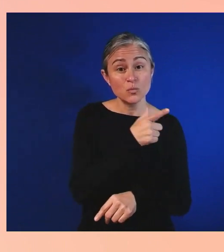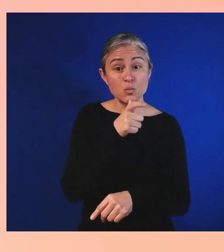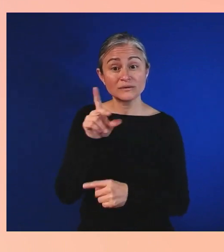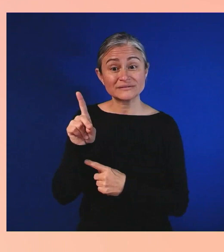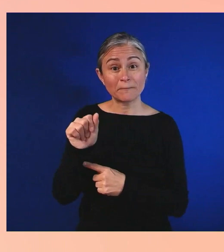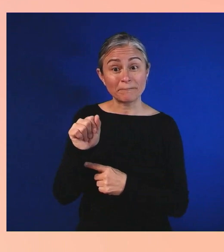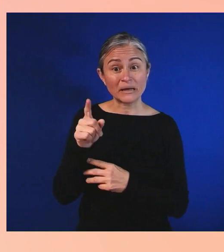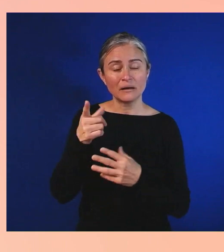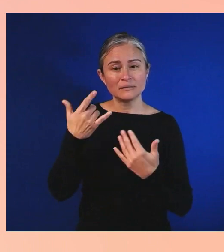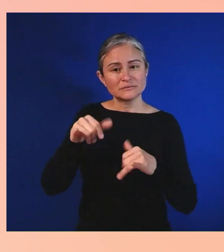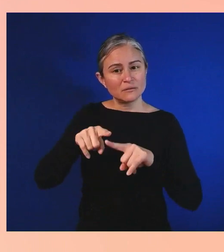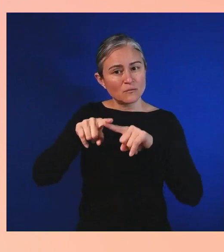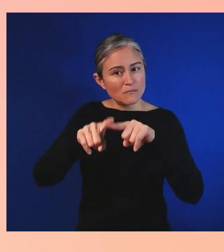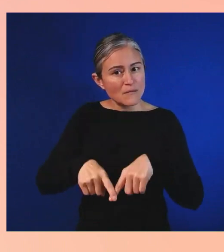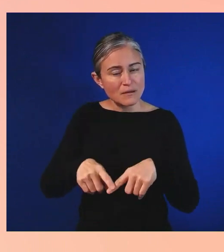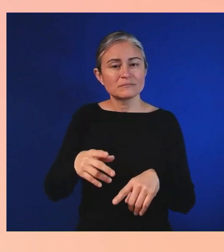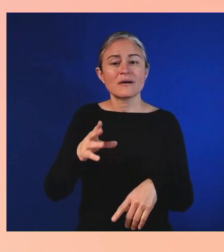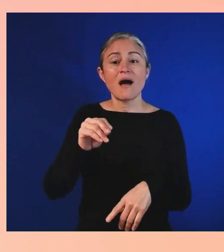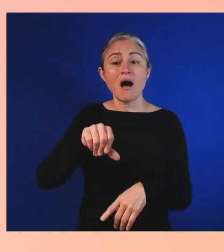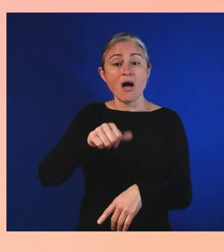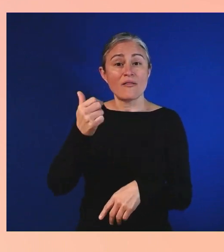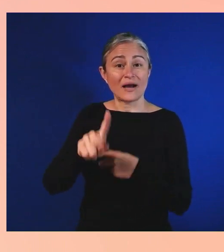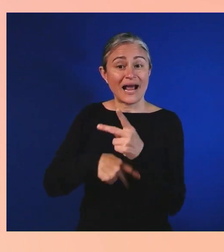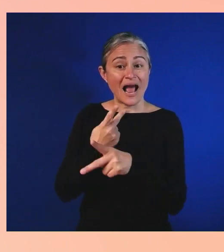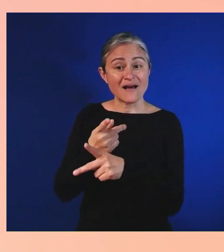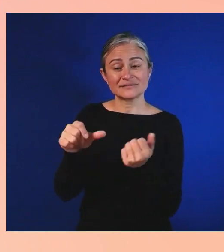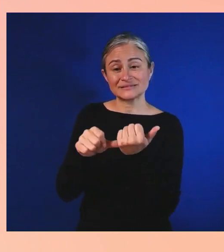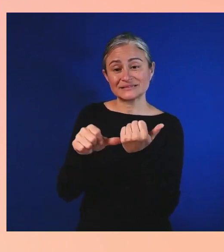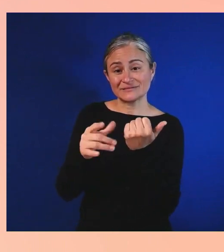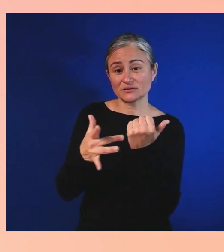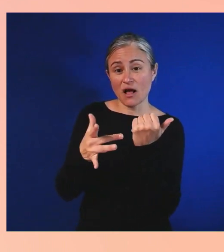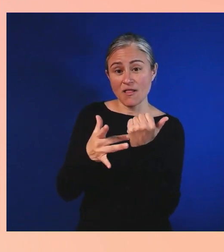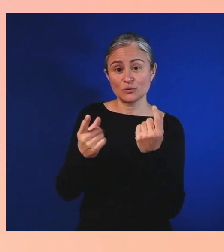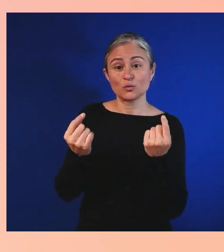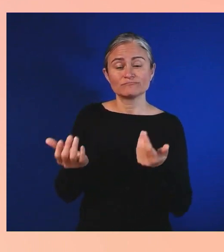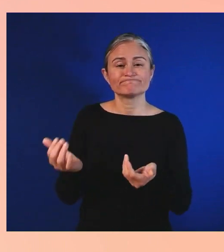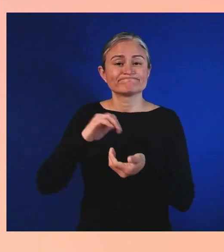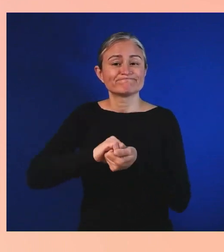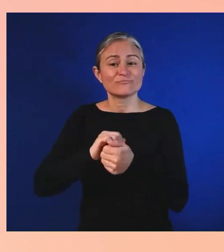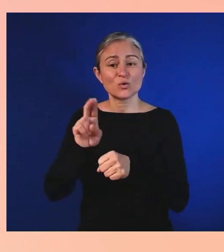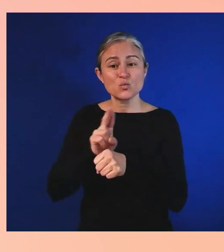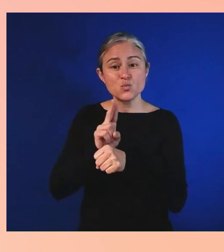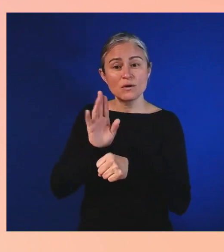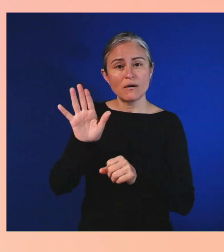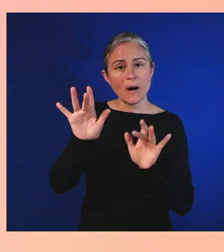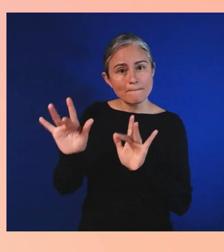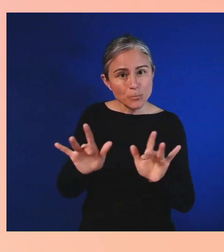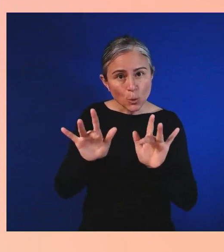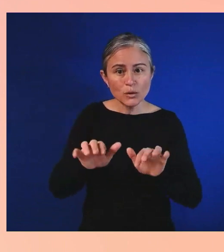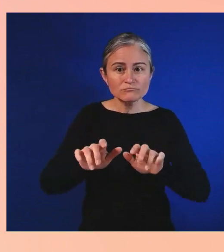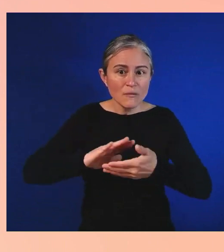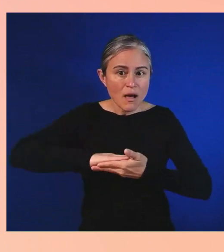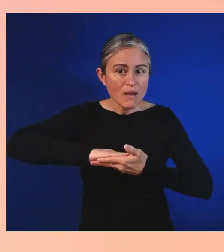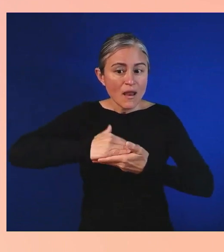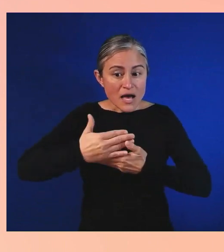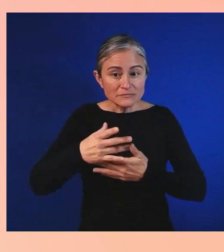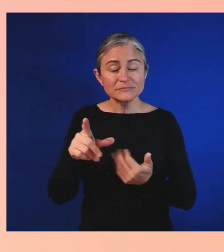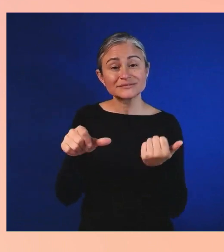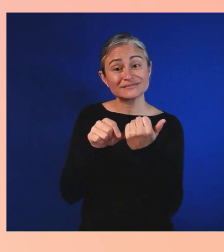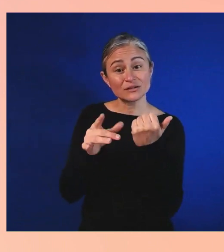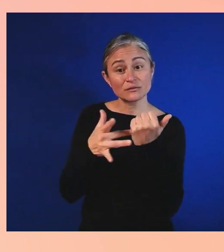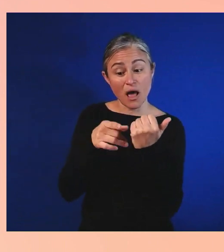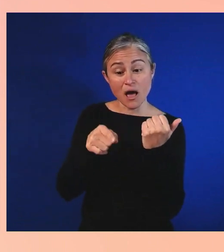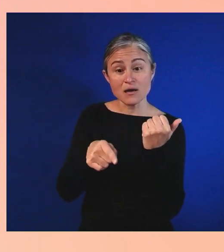devices. Those assistive technologies come, again, at an additional cost. And we know that disabled people are